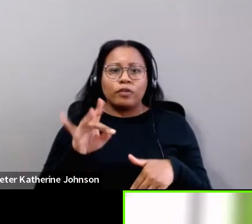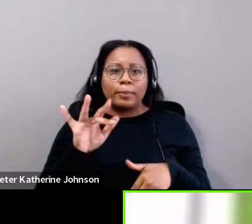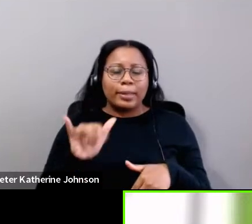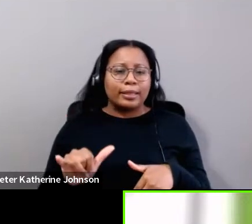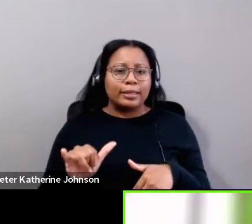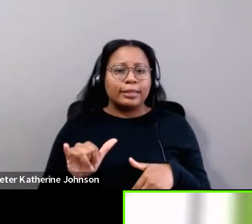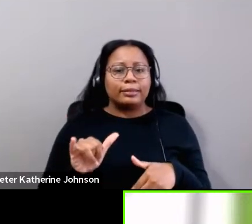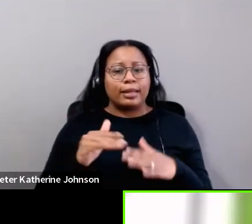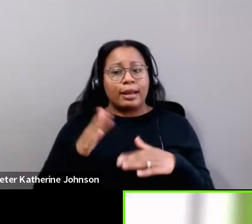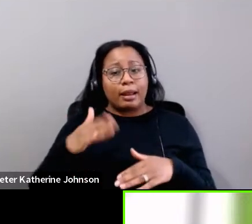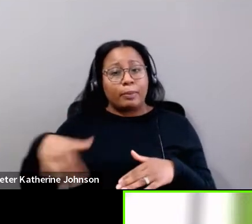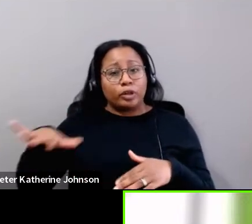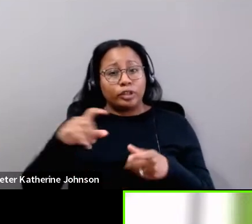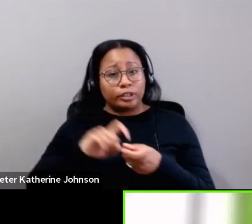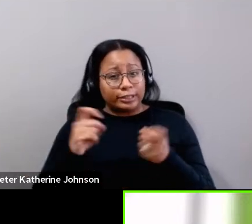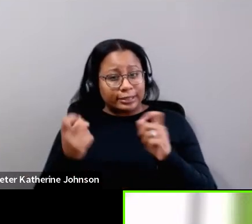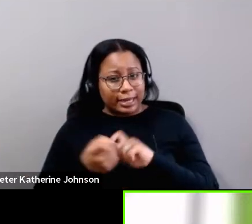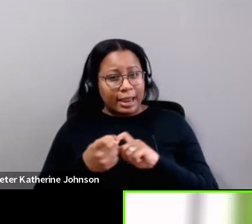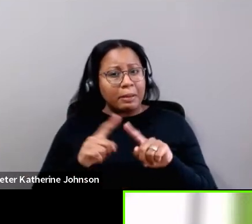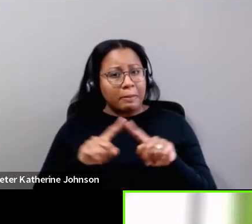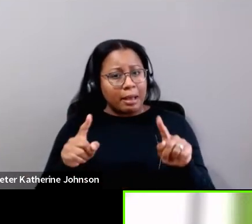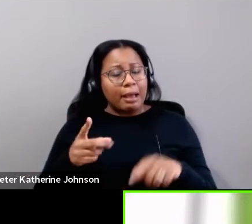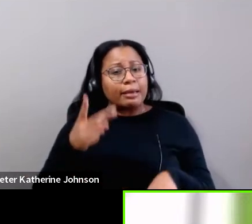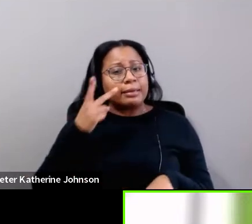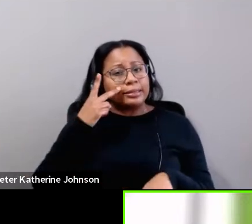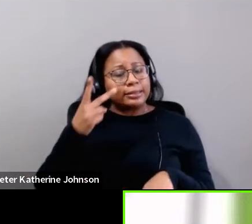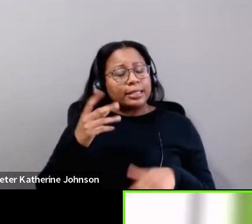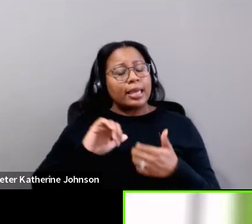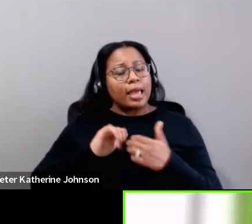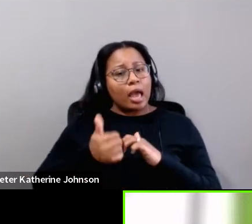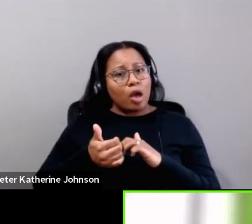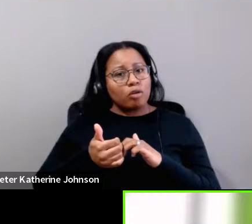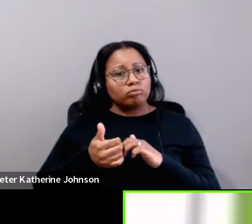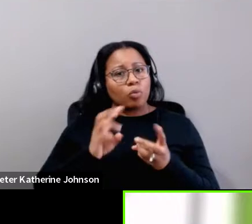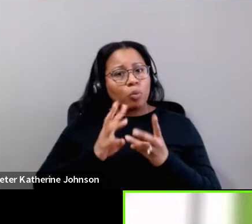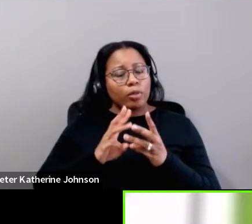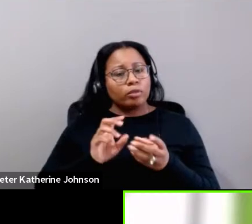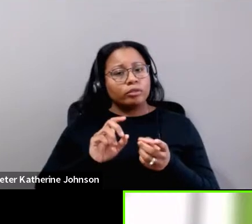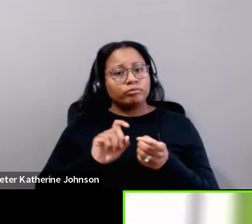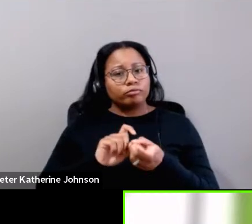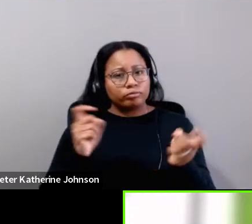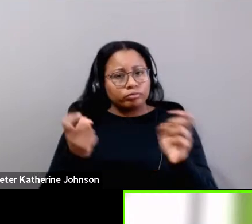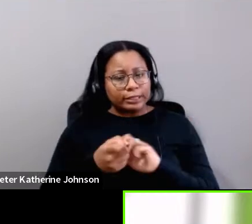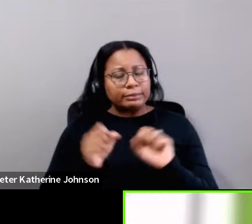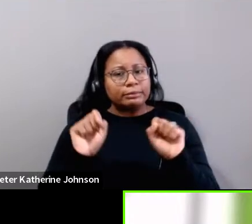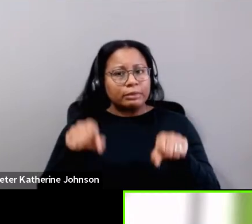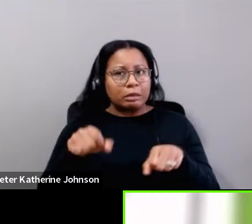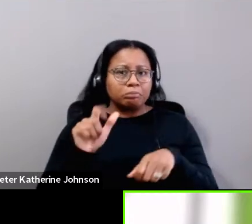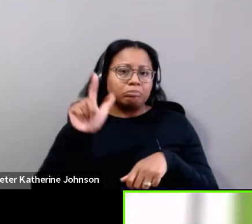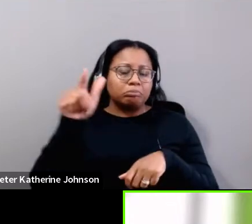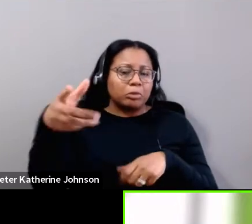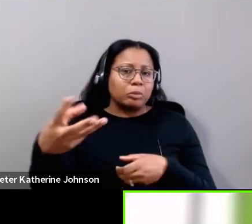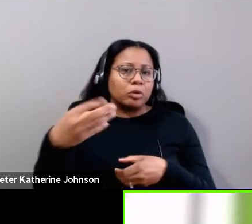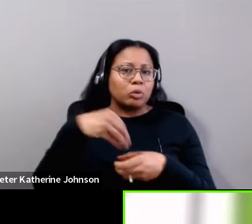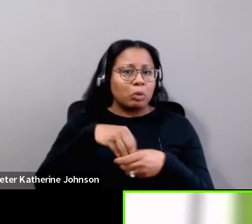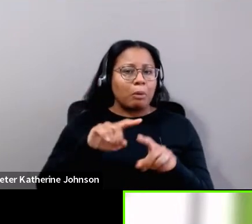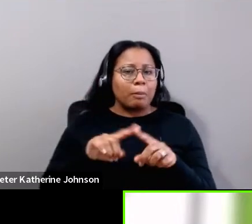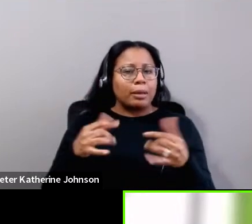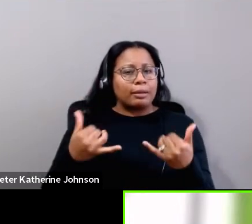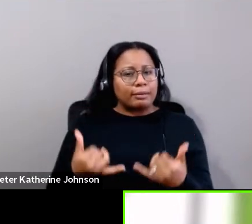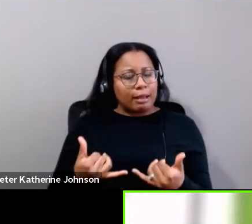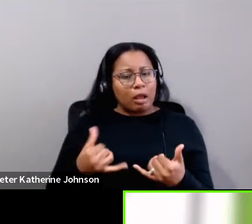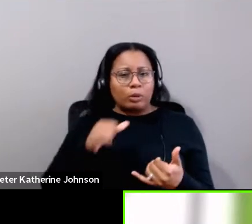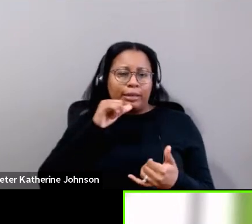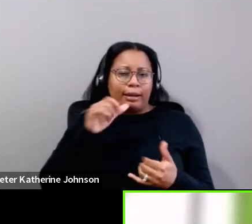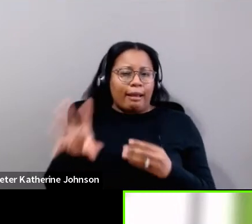can see how climate change might be incorporated into those categories, but we didn't add it, but very open to